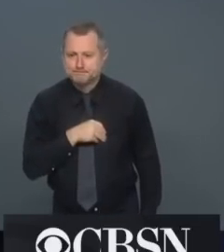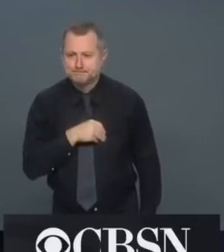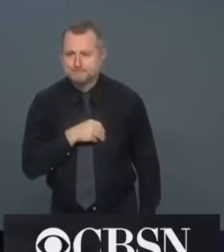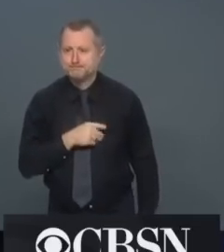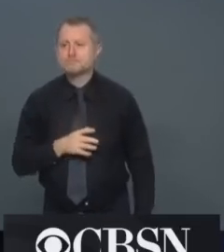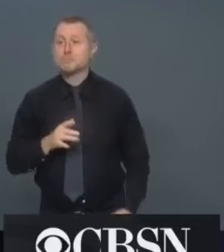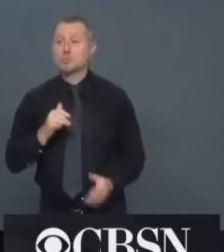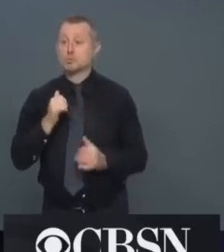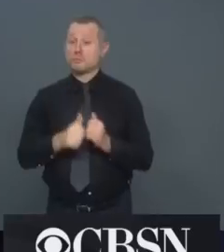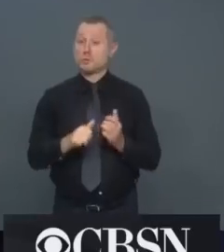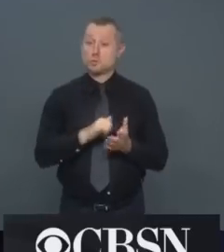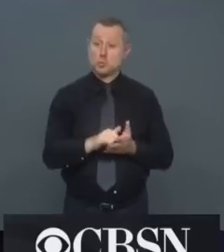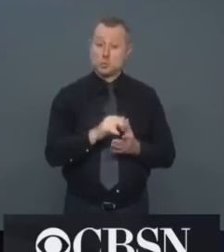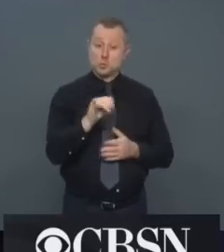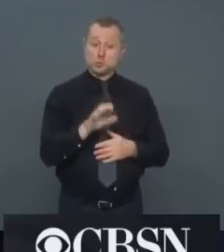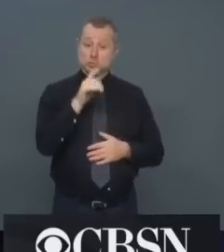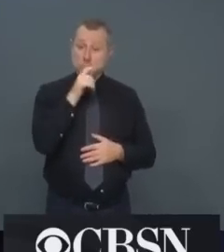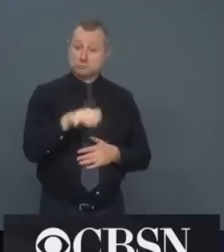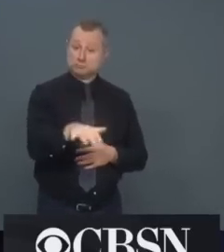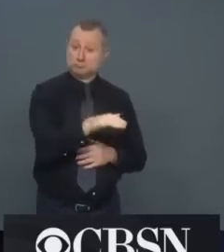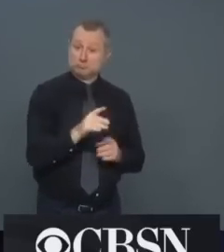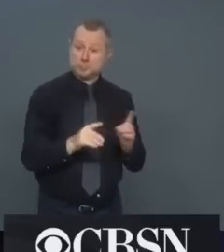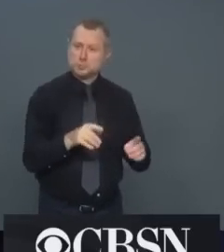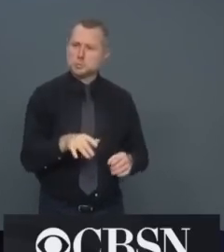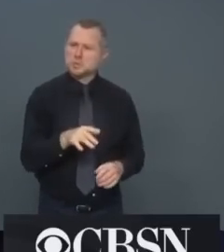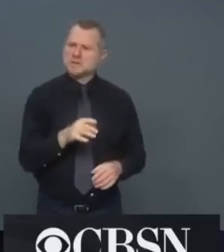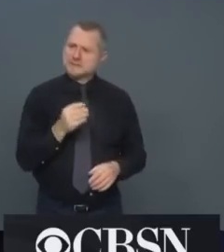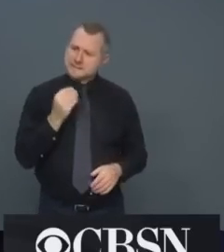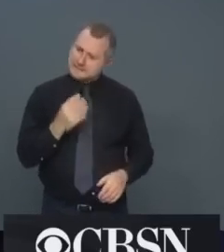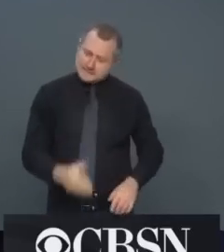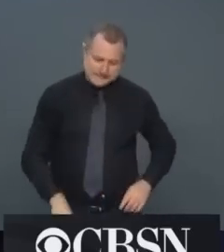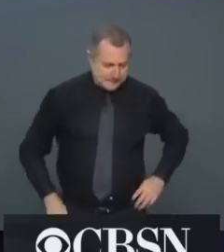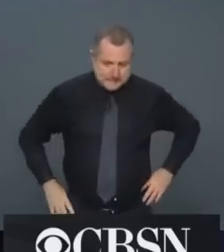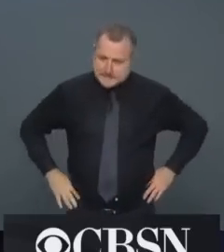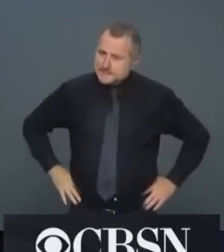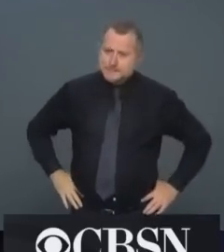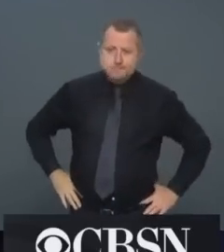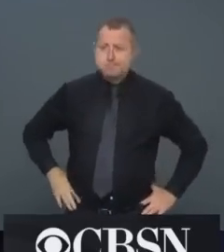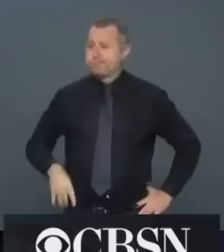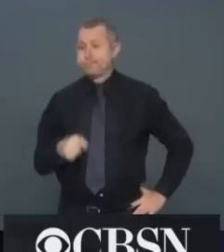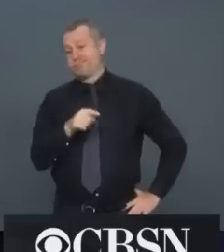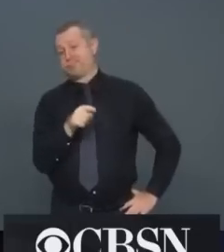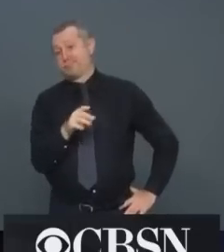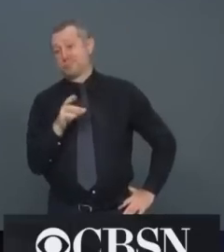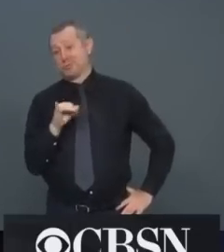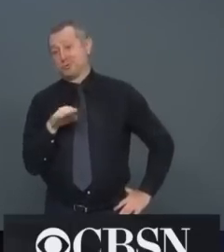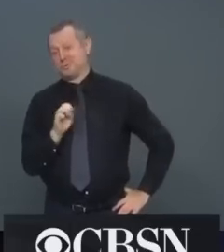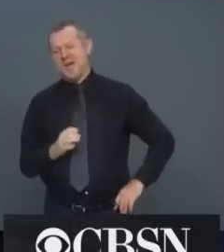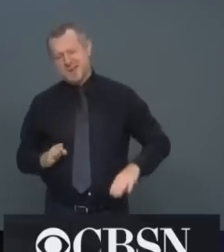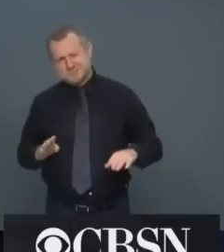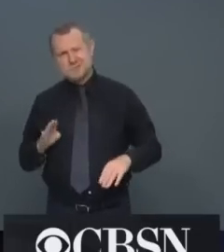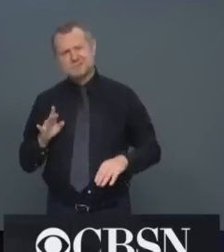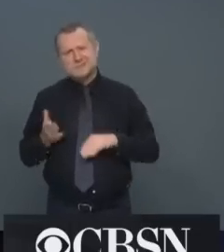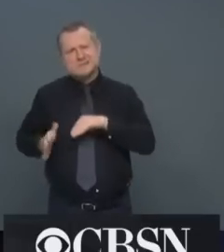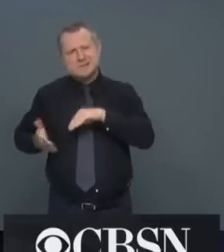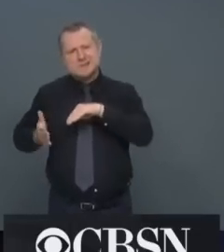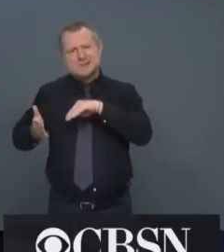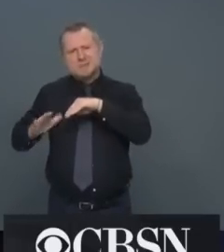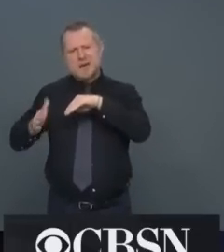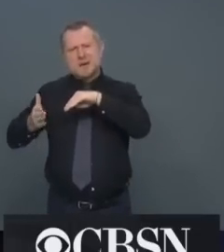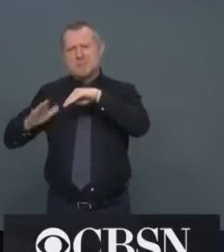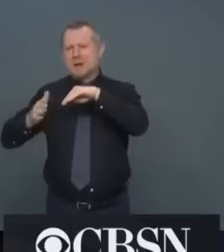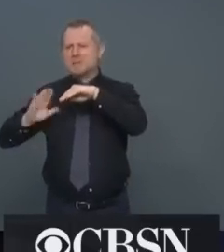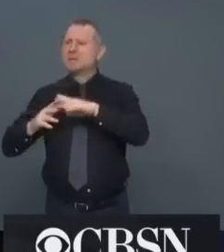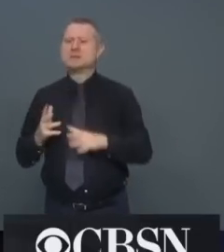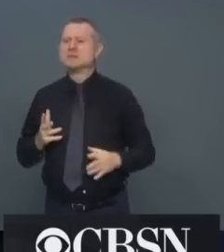you that the crime problem has gotten worse, even if they didn't watch your